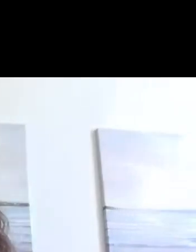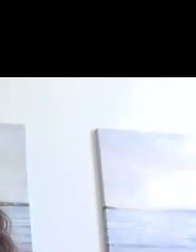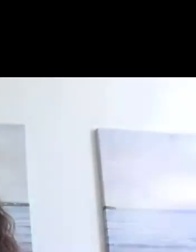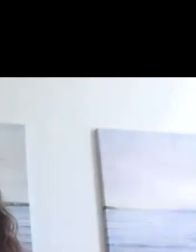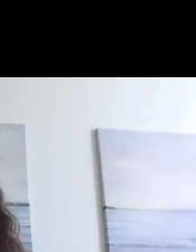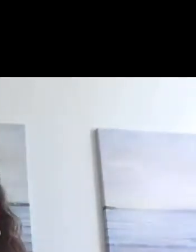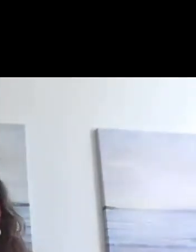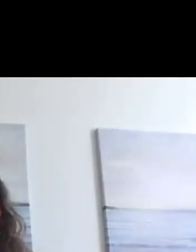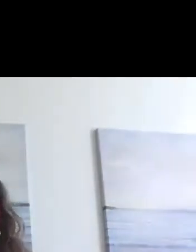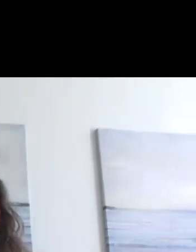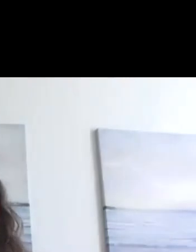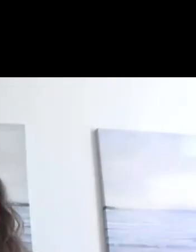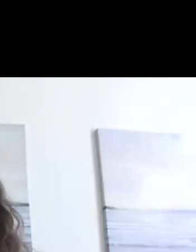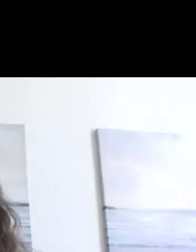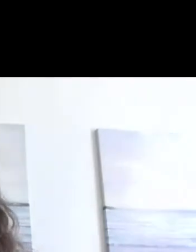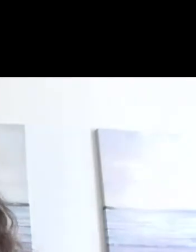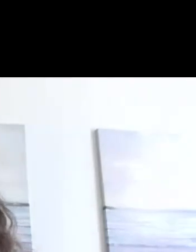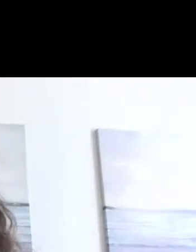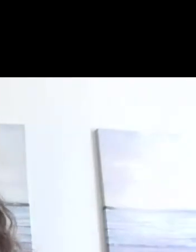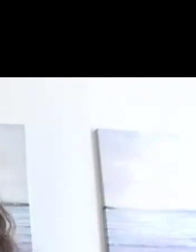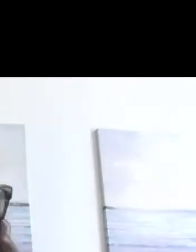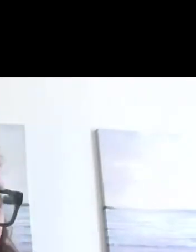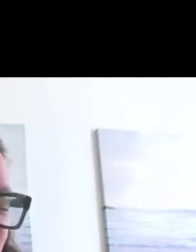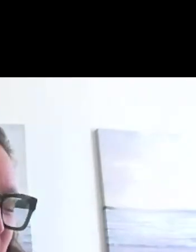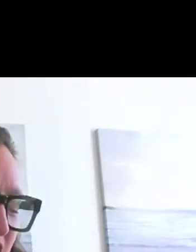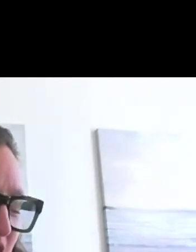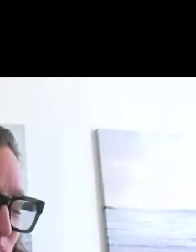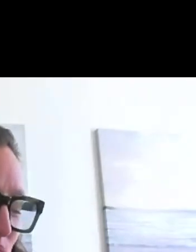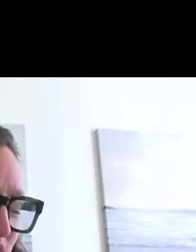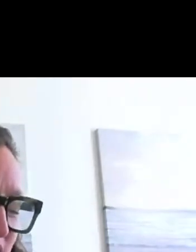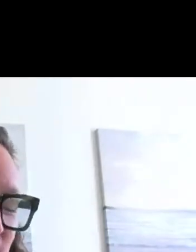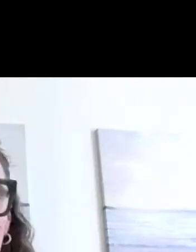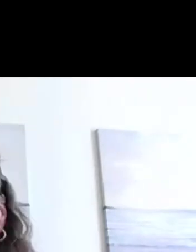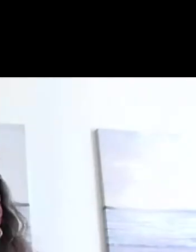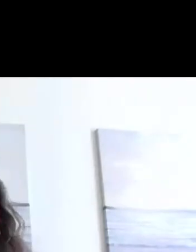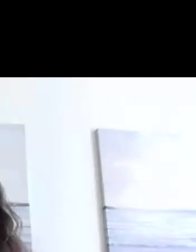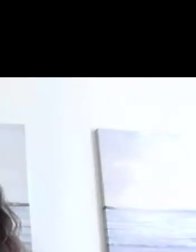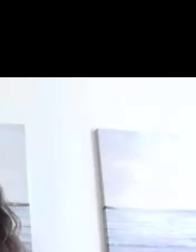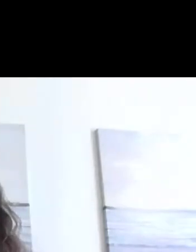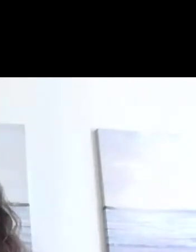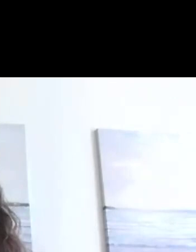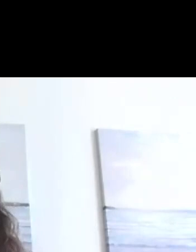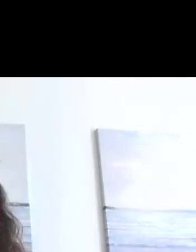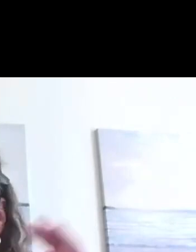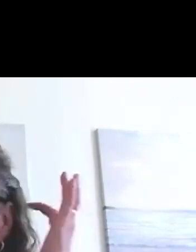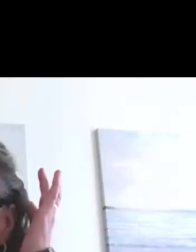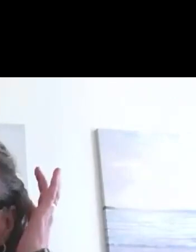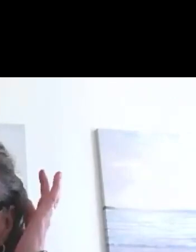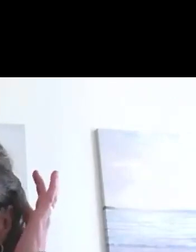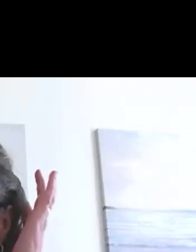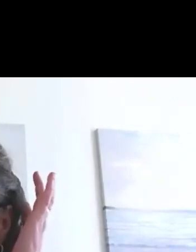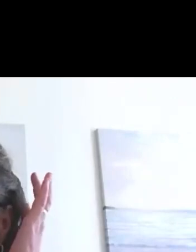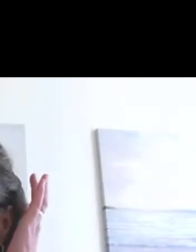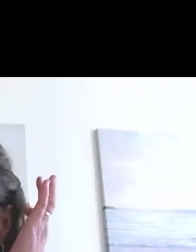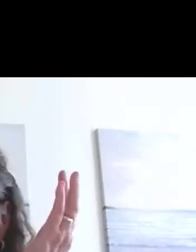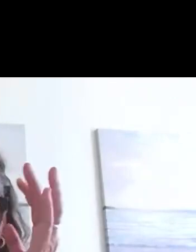about are so important to look at and gather together and be together. I want